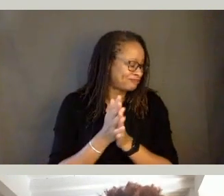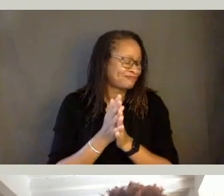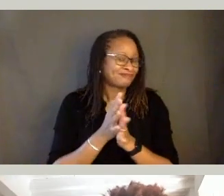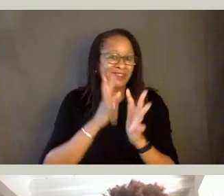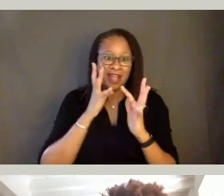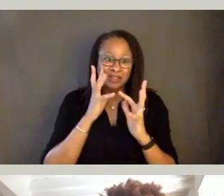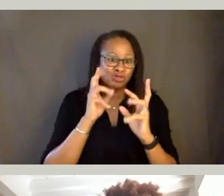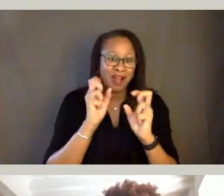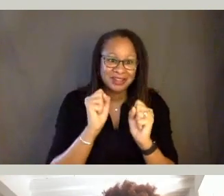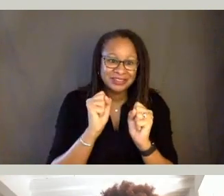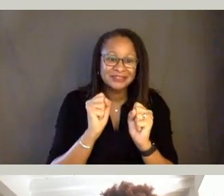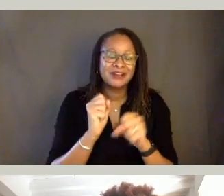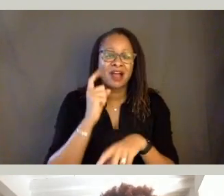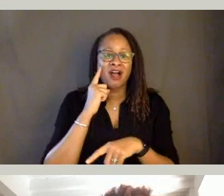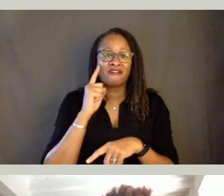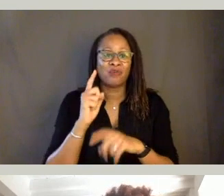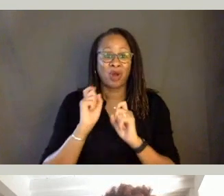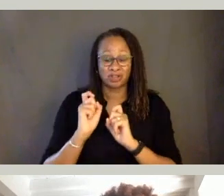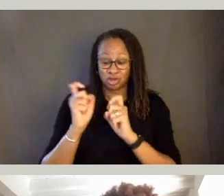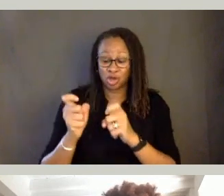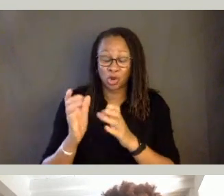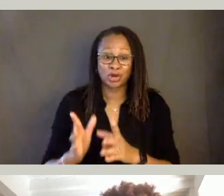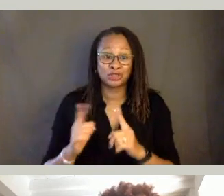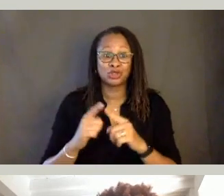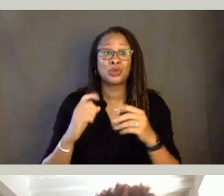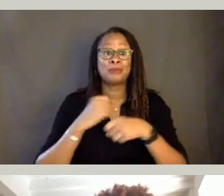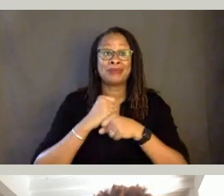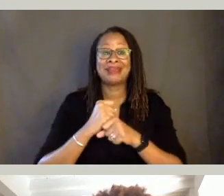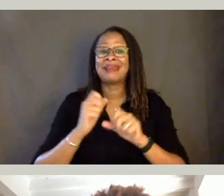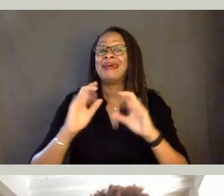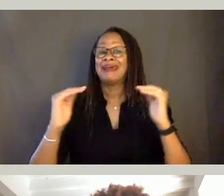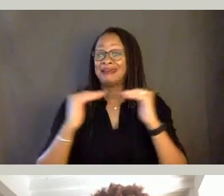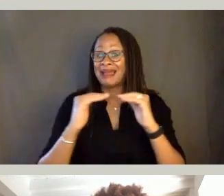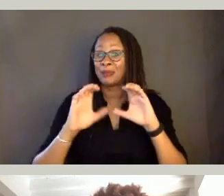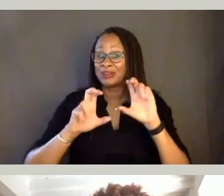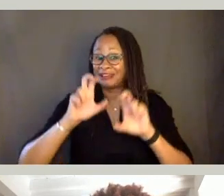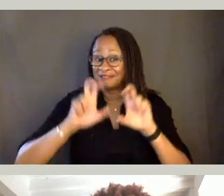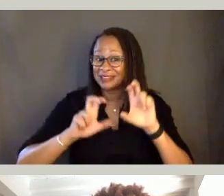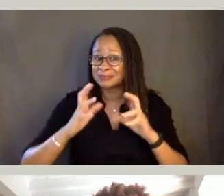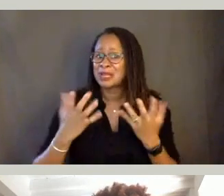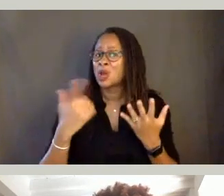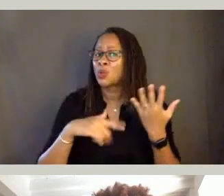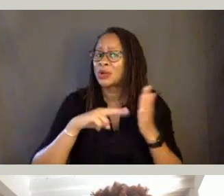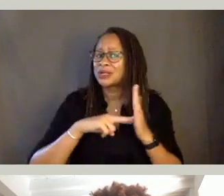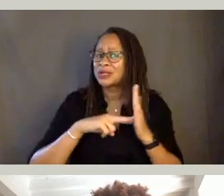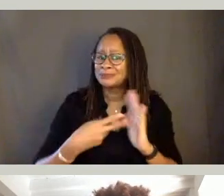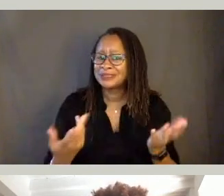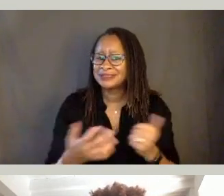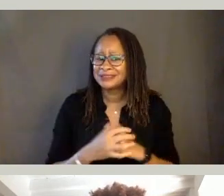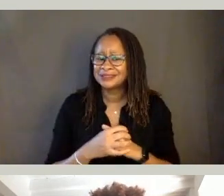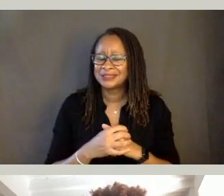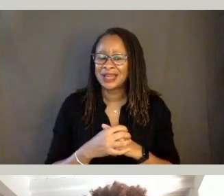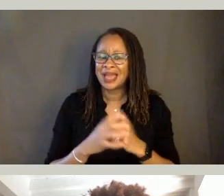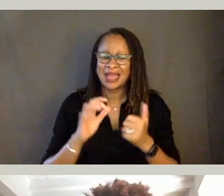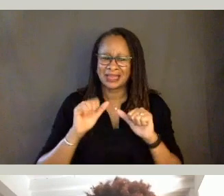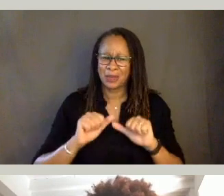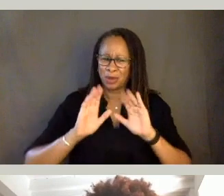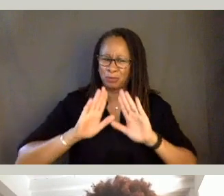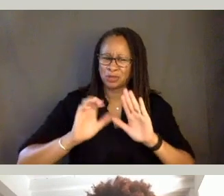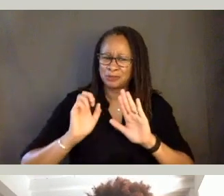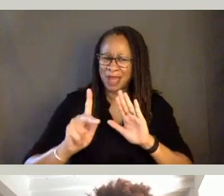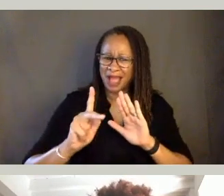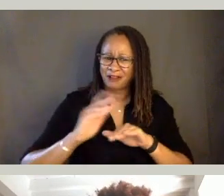attractive for a donor to make an equity investment. What is it? And can we push back on that in any